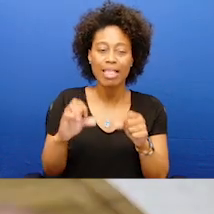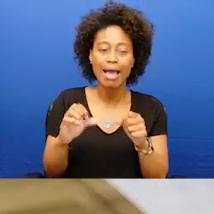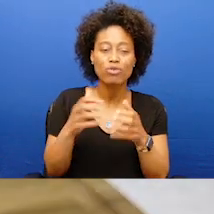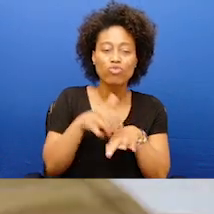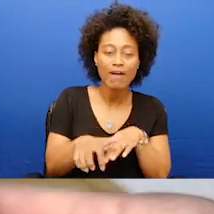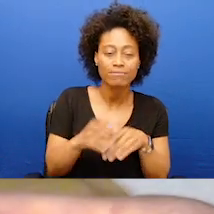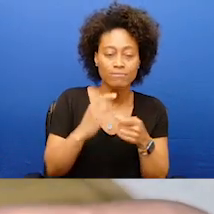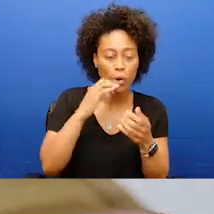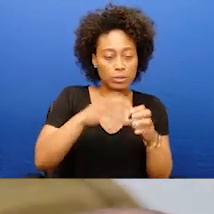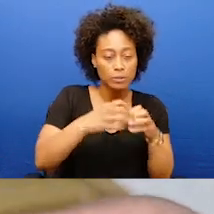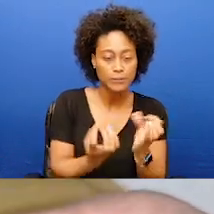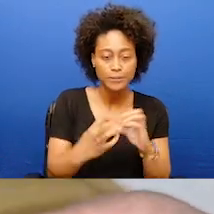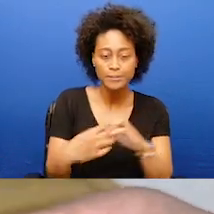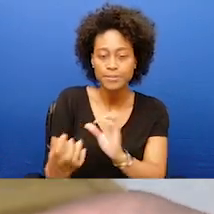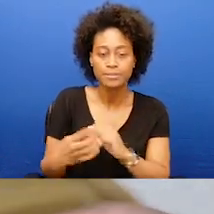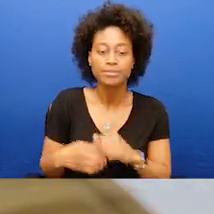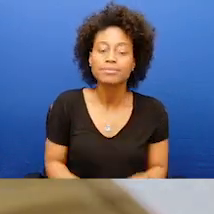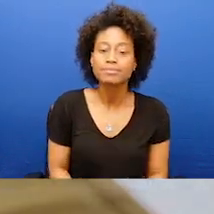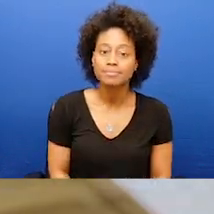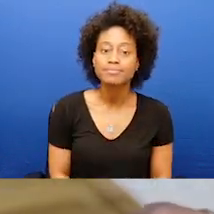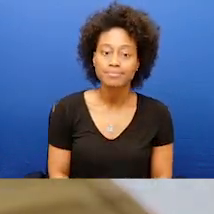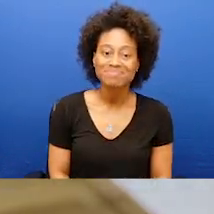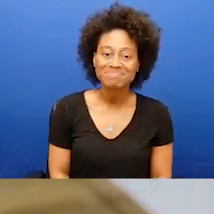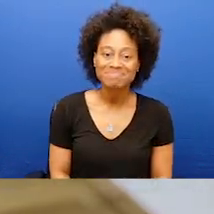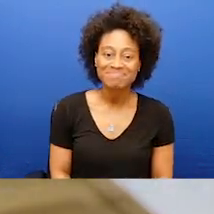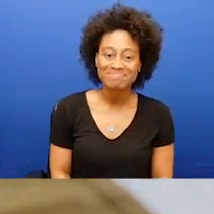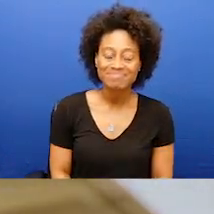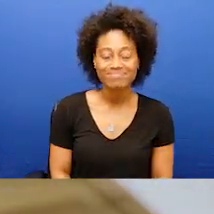like them to be in.